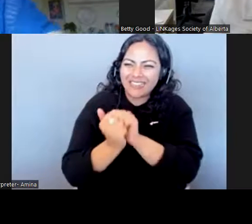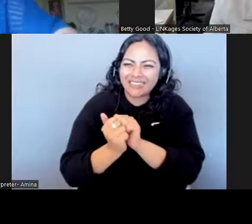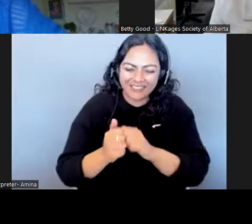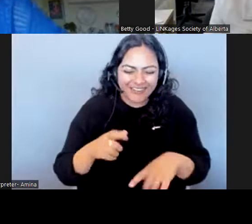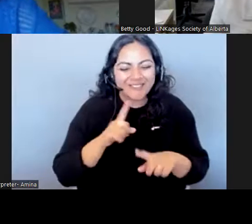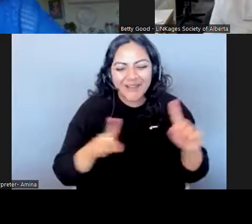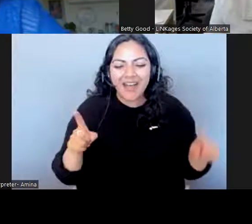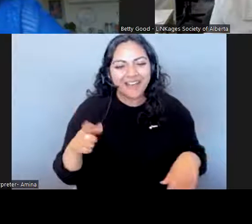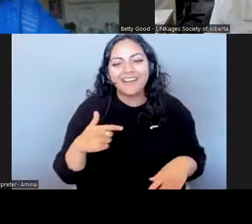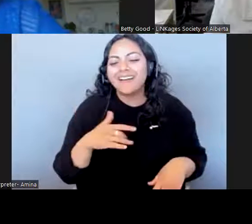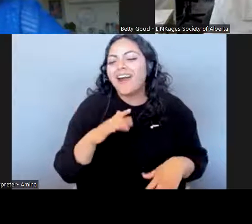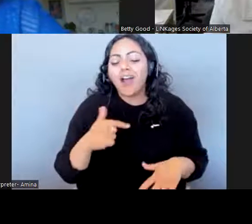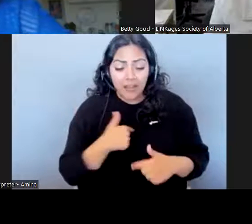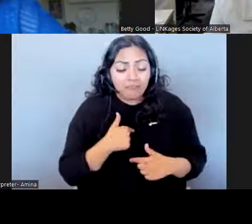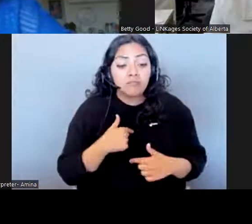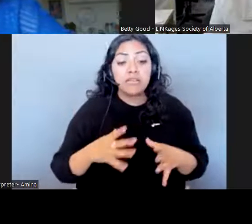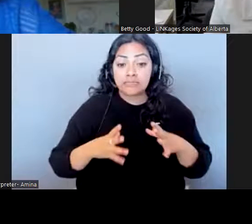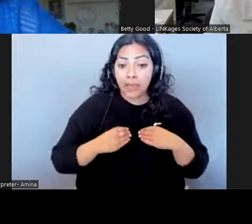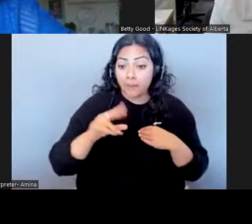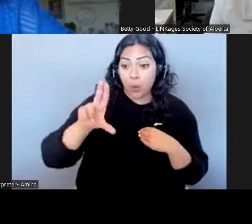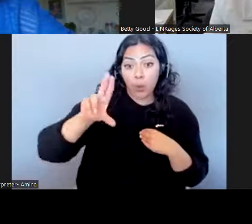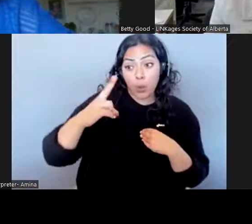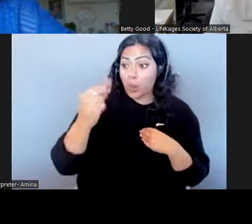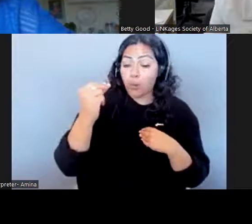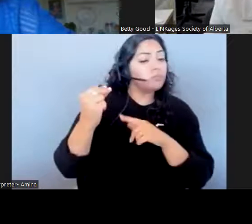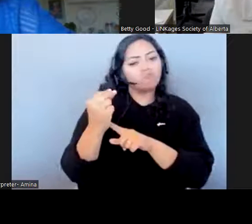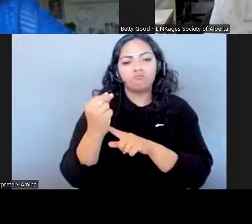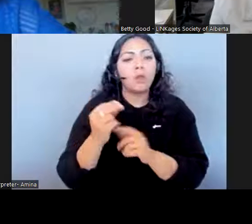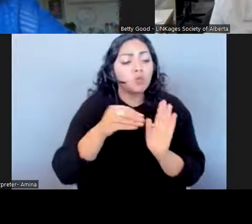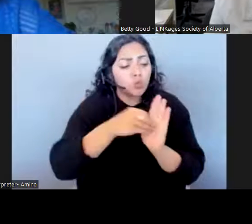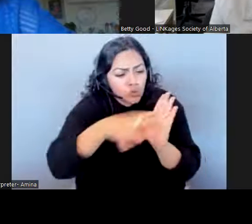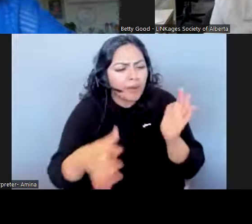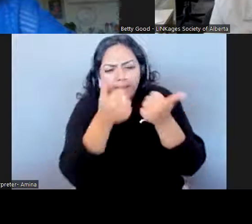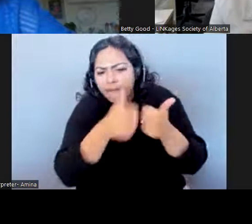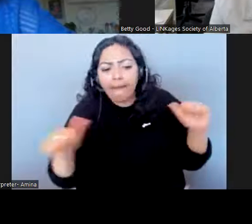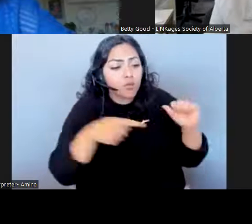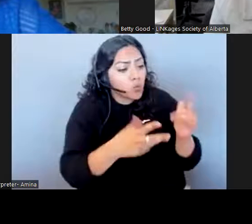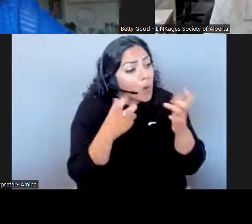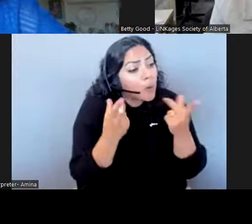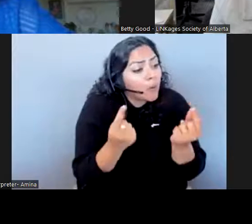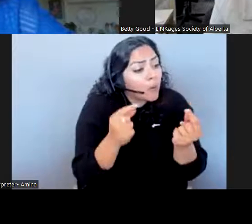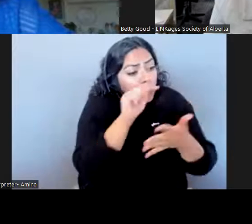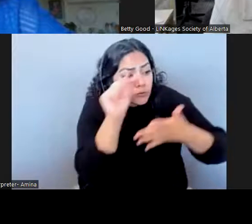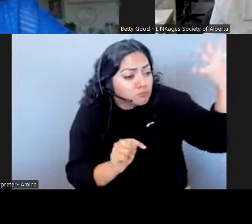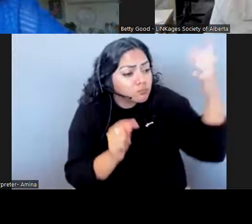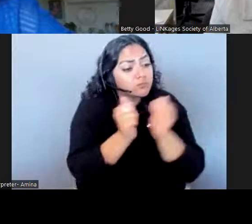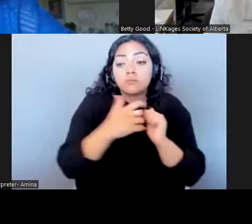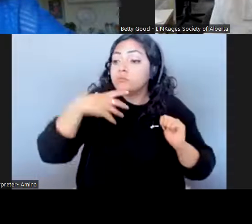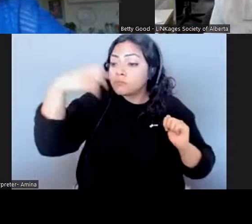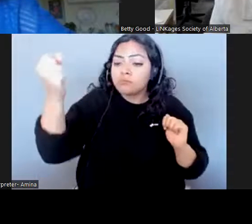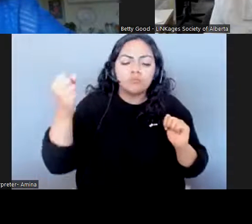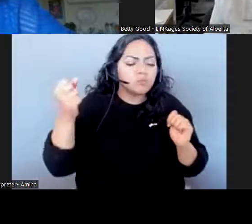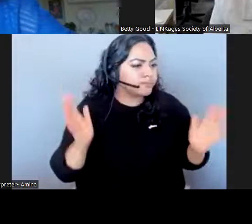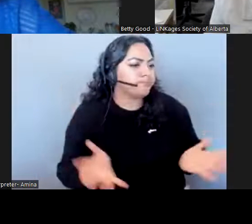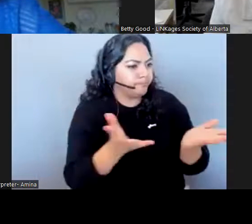I just don't take no for an answer of anything that the students want to do with our seniors. And when I was